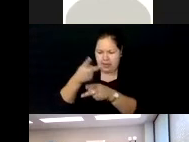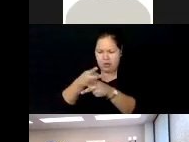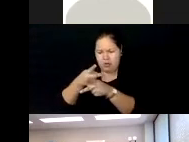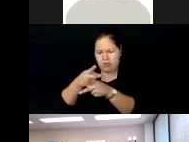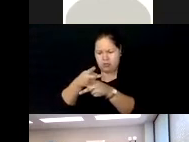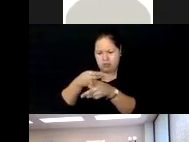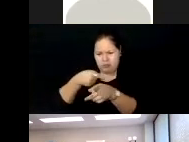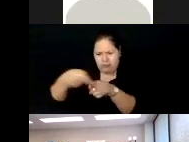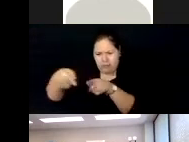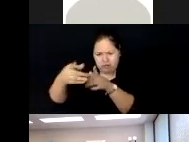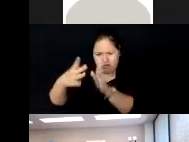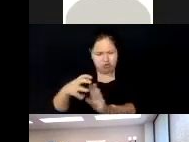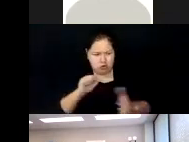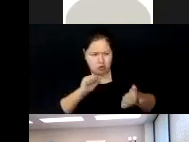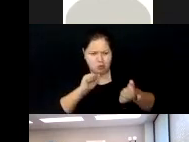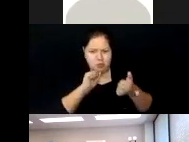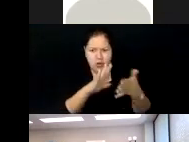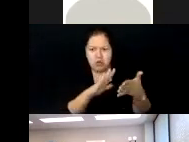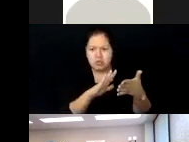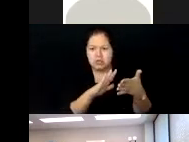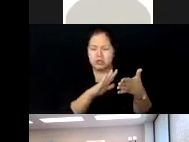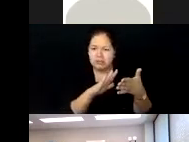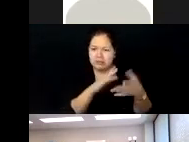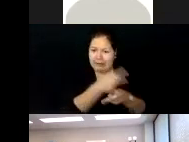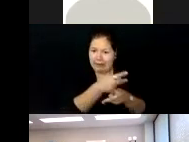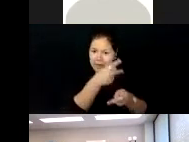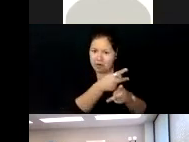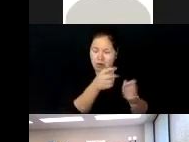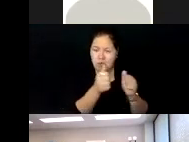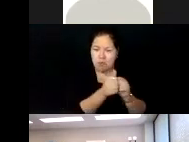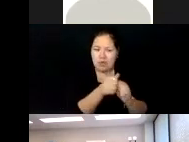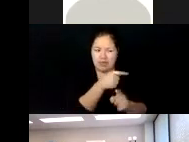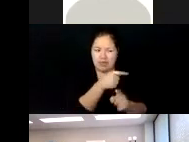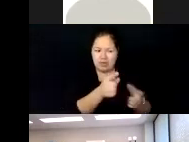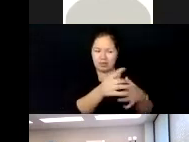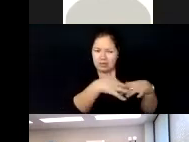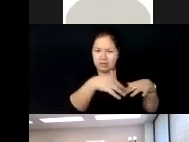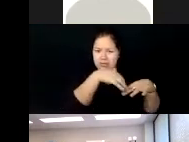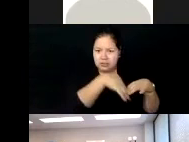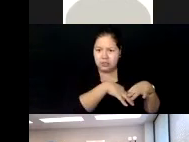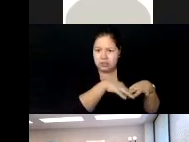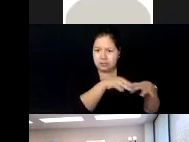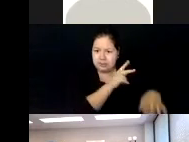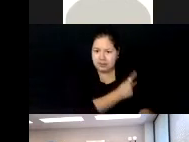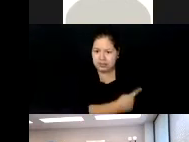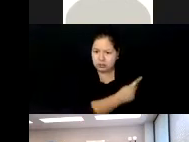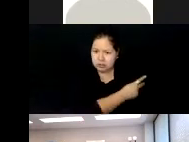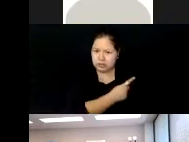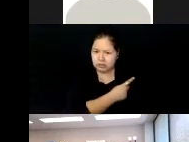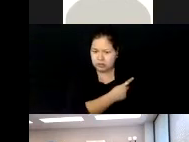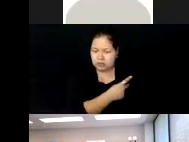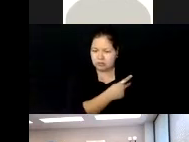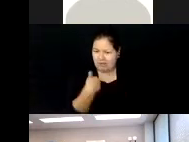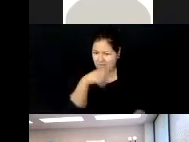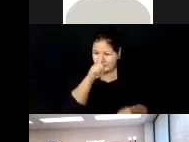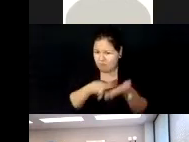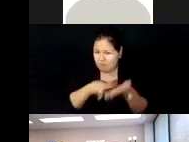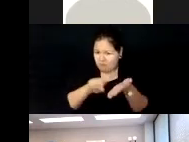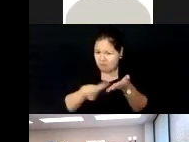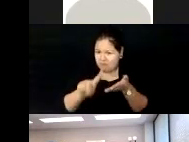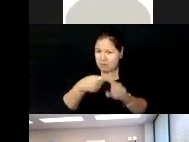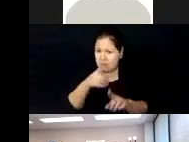are approaching care with respect to Indigenous patients? I'm wondering if